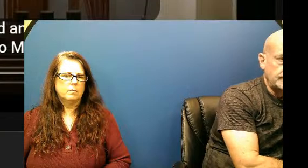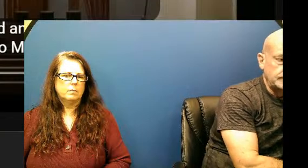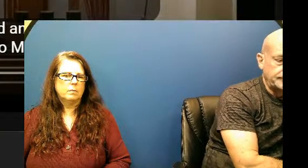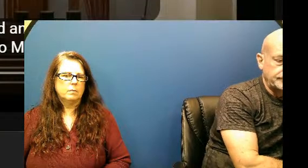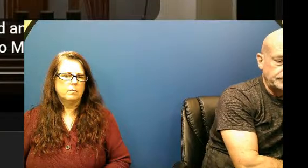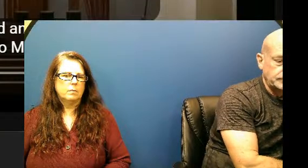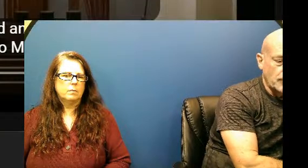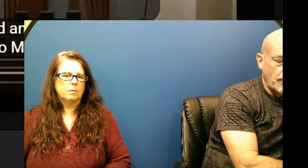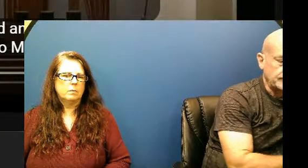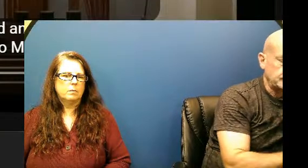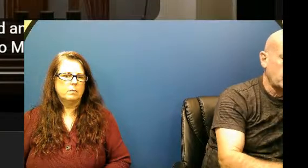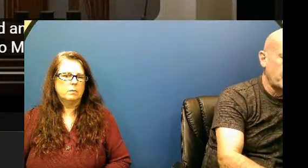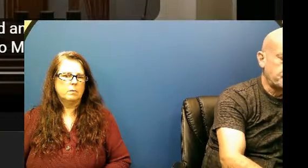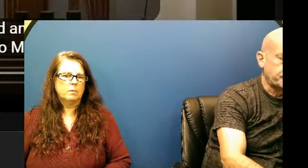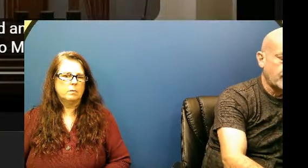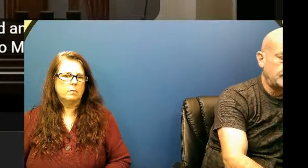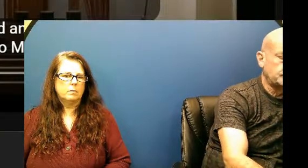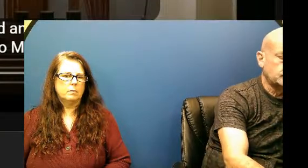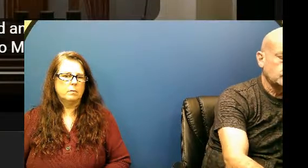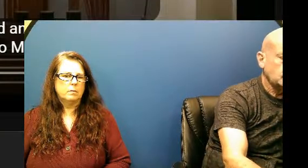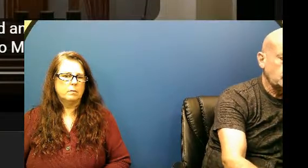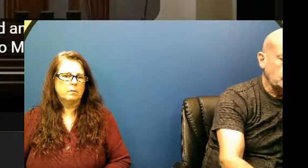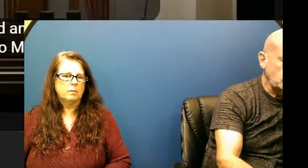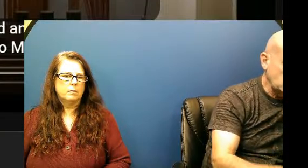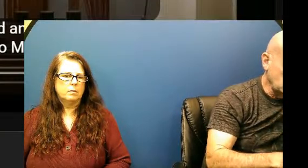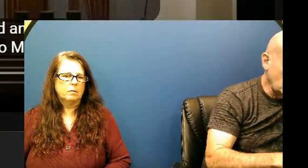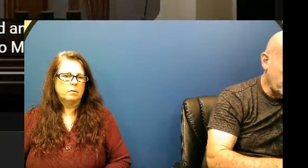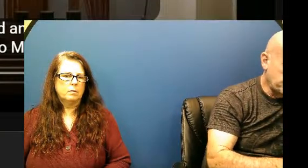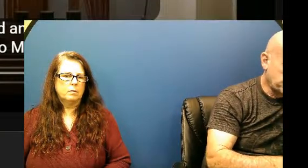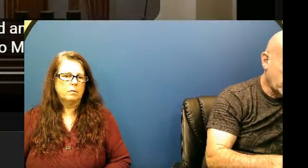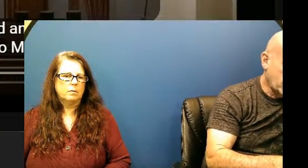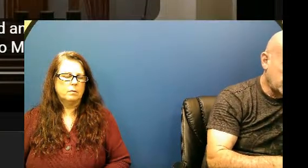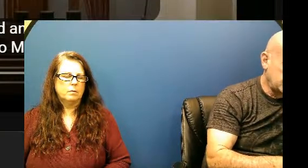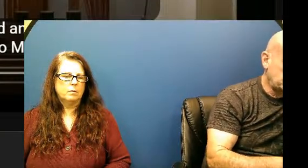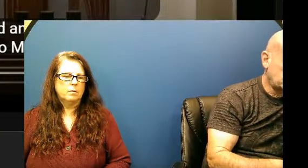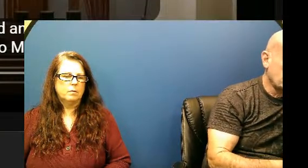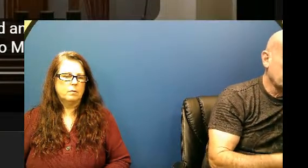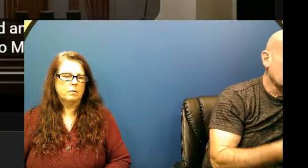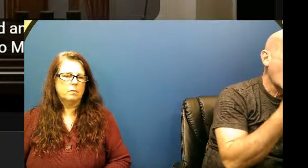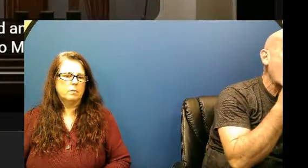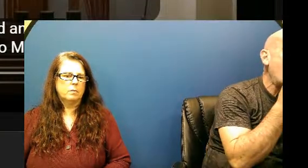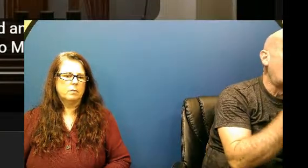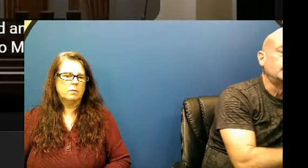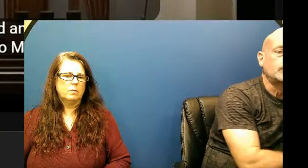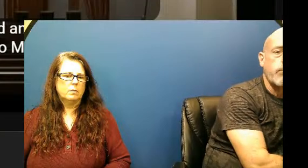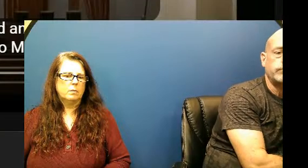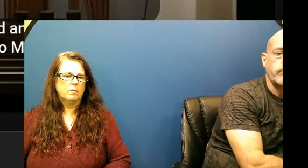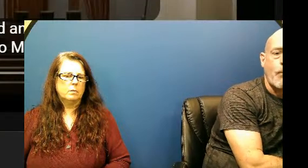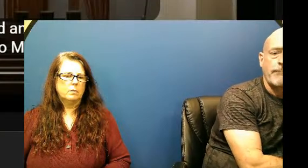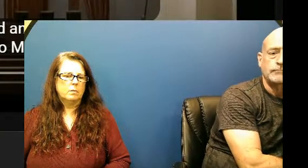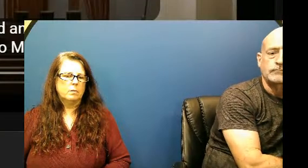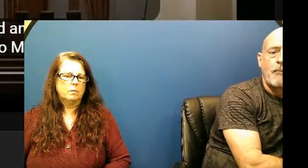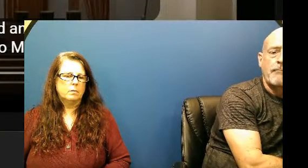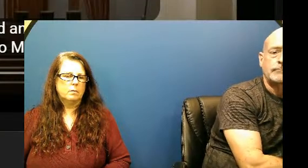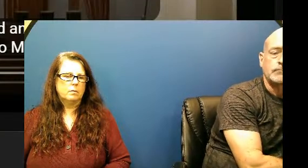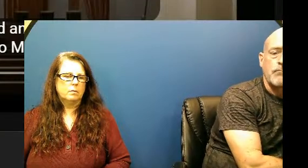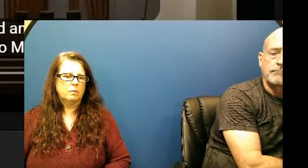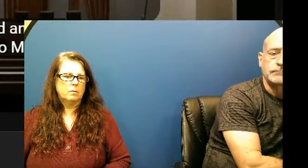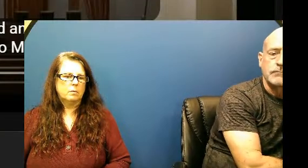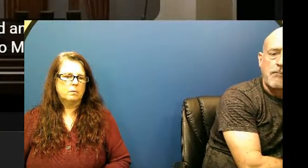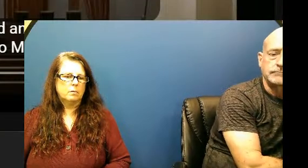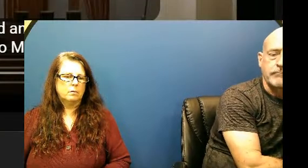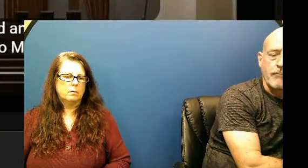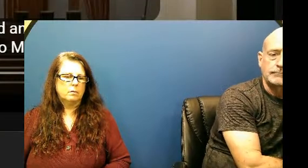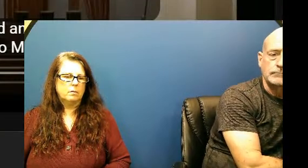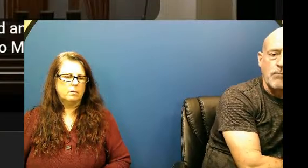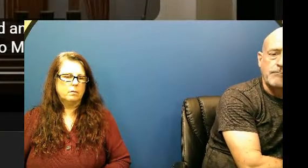look at the covered companies provision, Justice Jackson, if this were primarily a data security law, what you think you'd find is what kind of data is procured? How